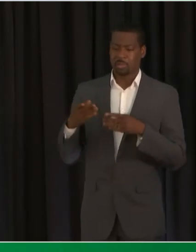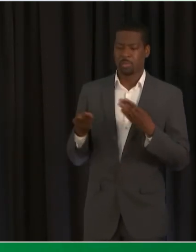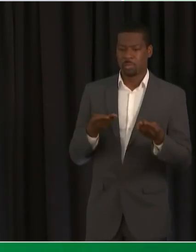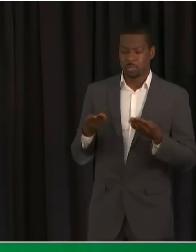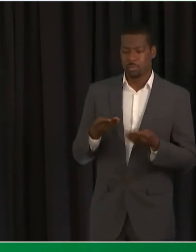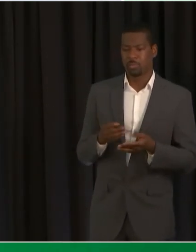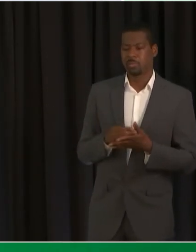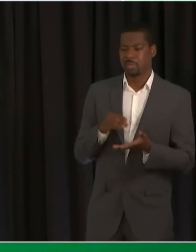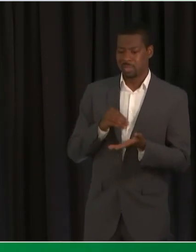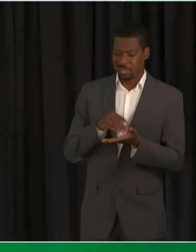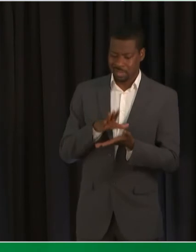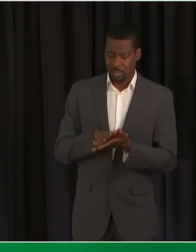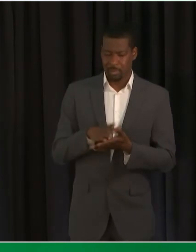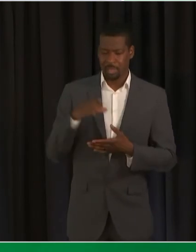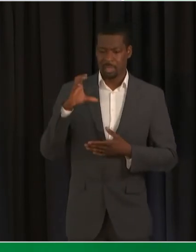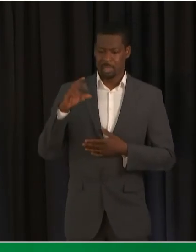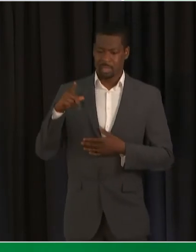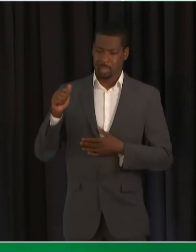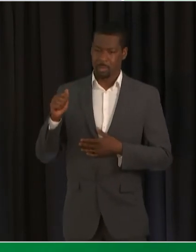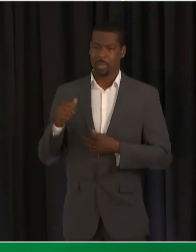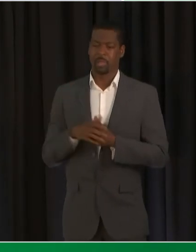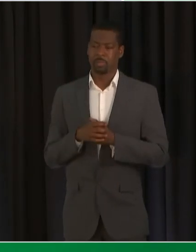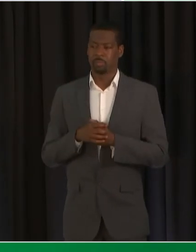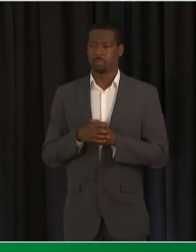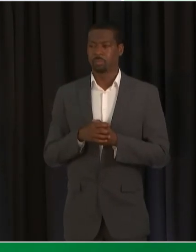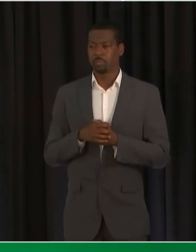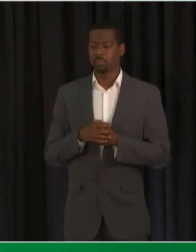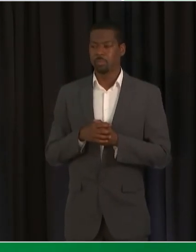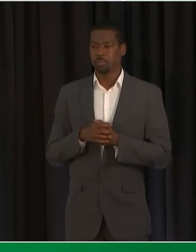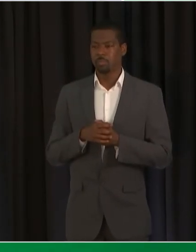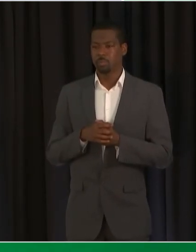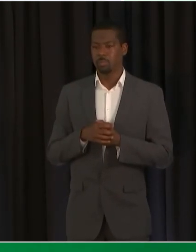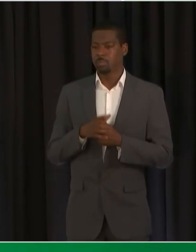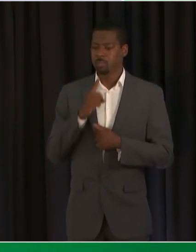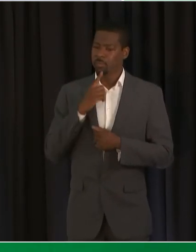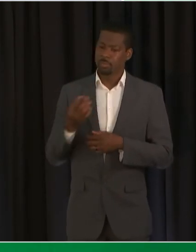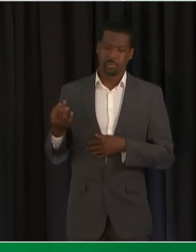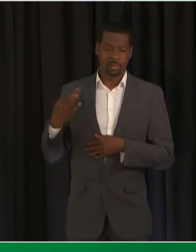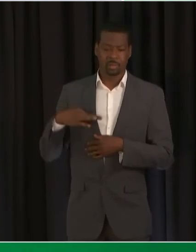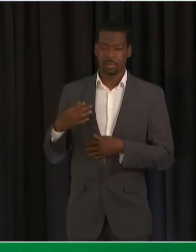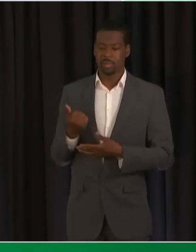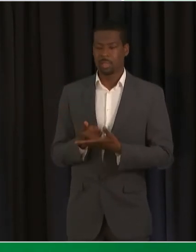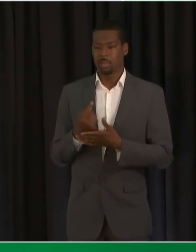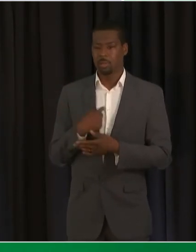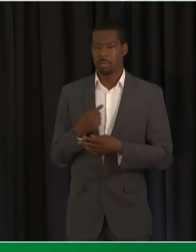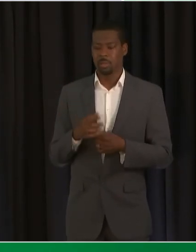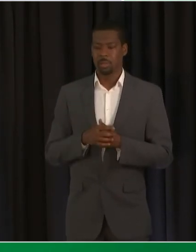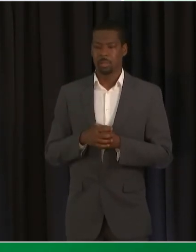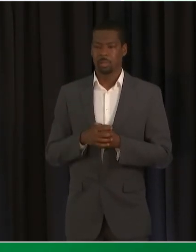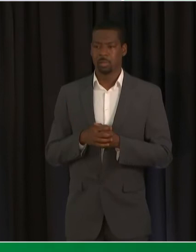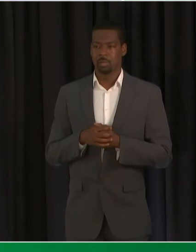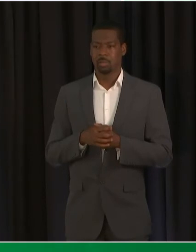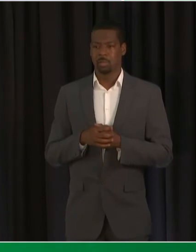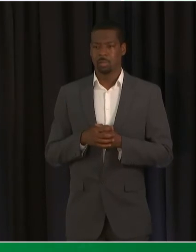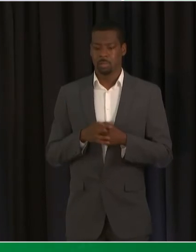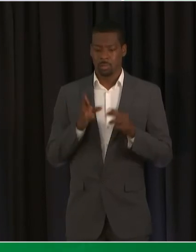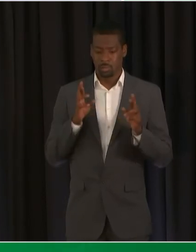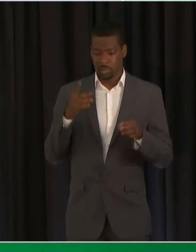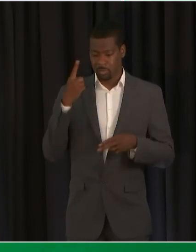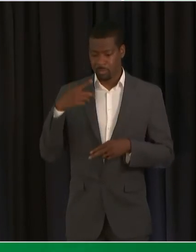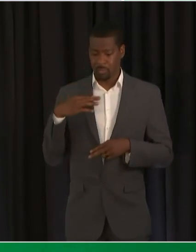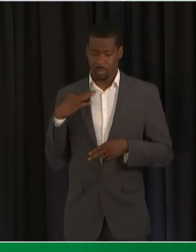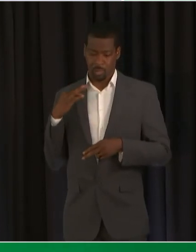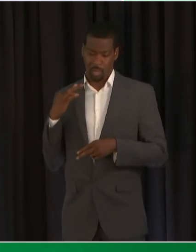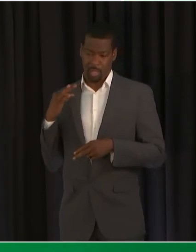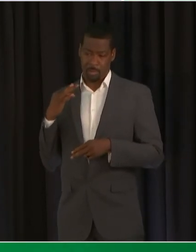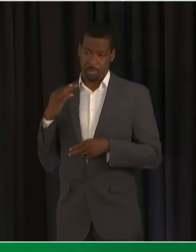service with a good bookkeeper and a good CPA was a huge asset in helping me get everything together and being ready for both the